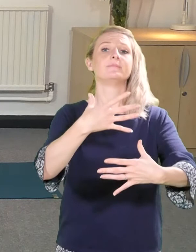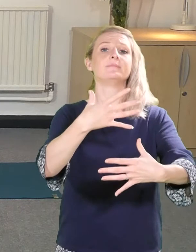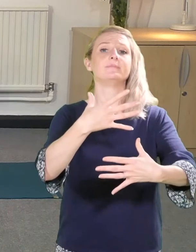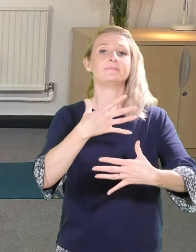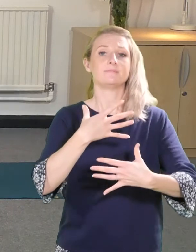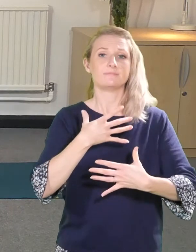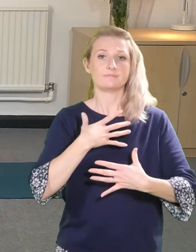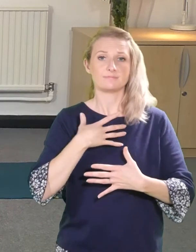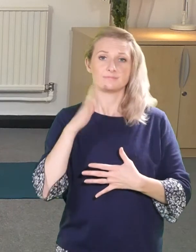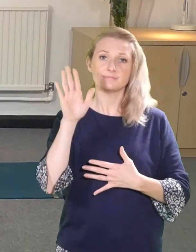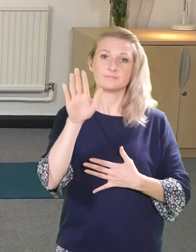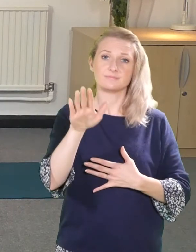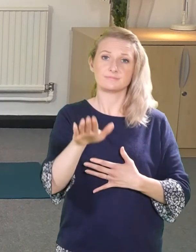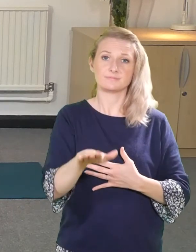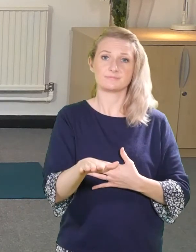Exhale.